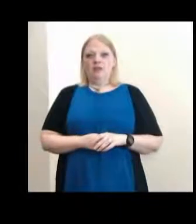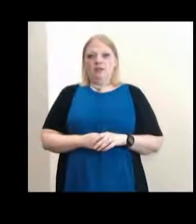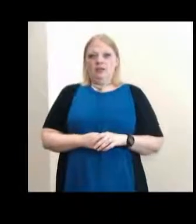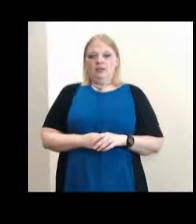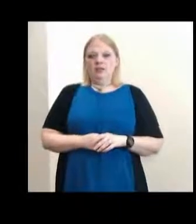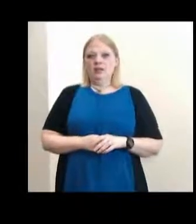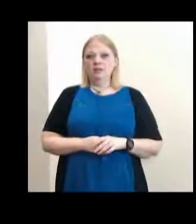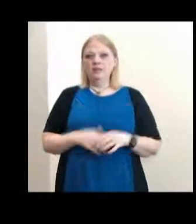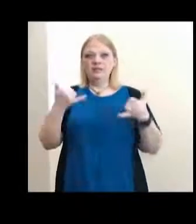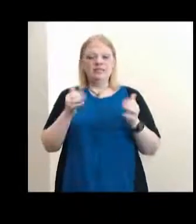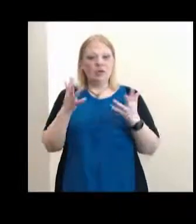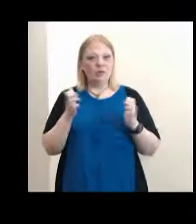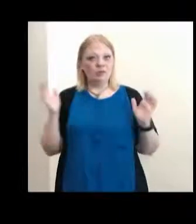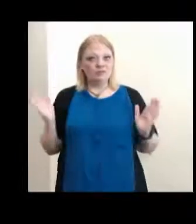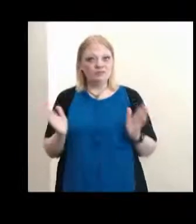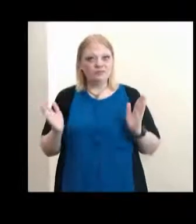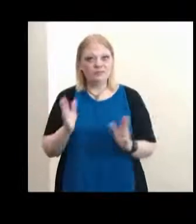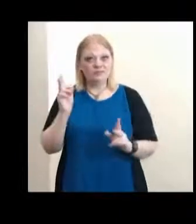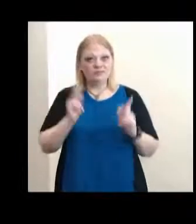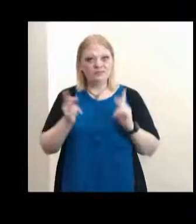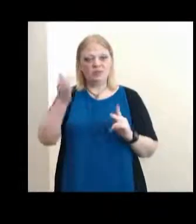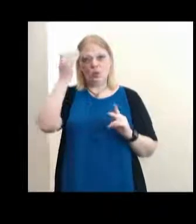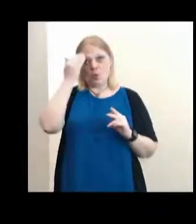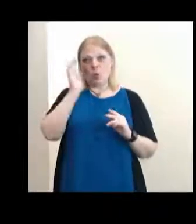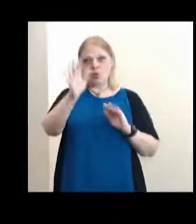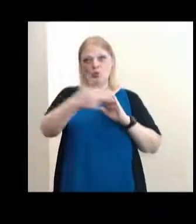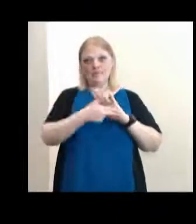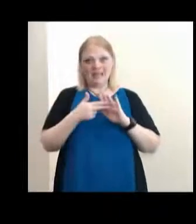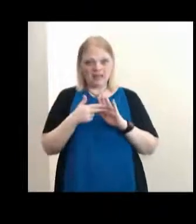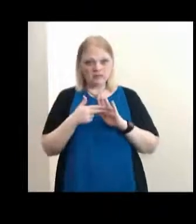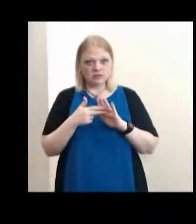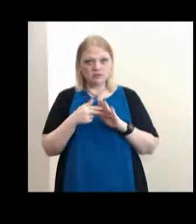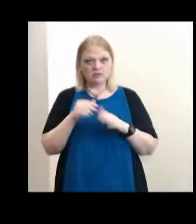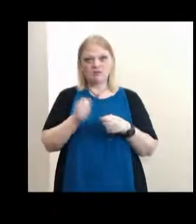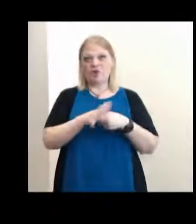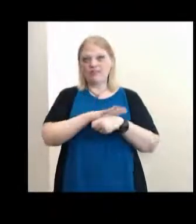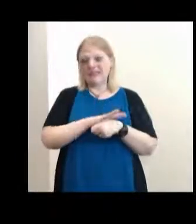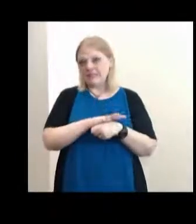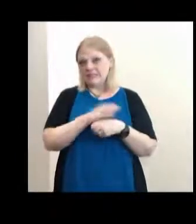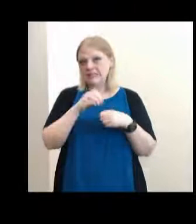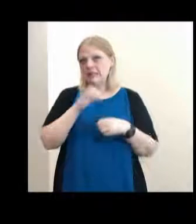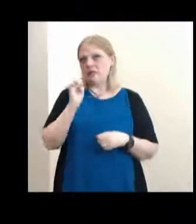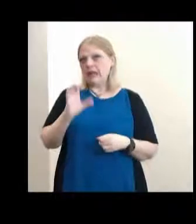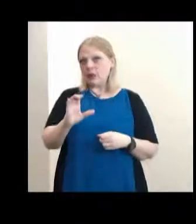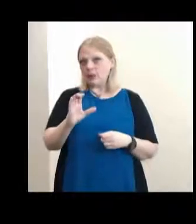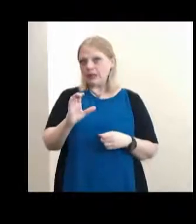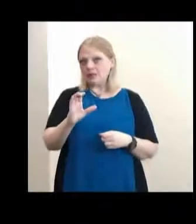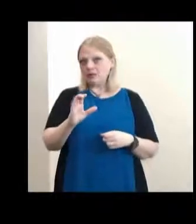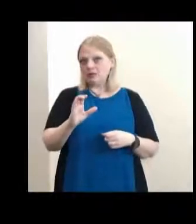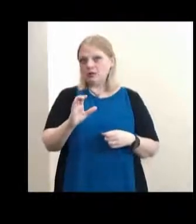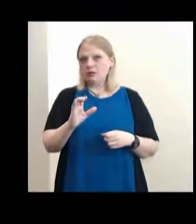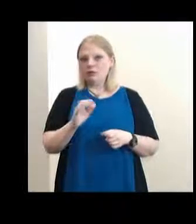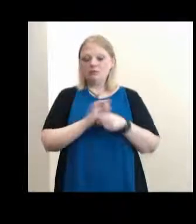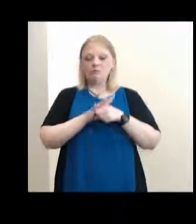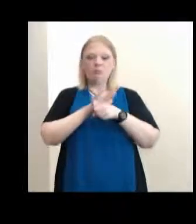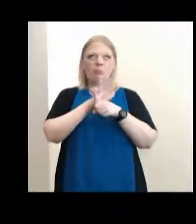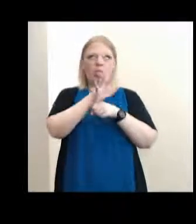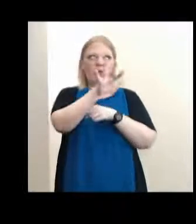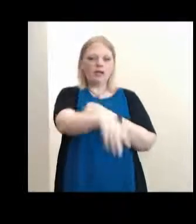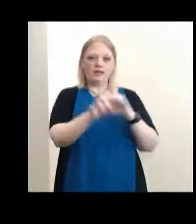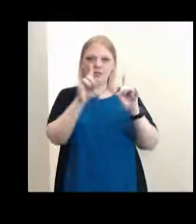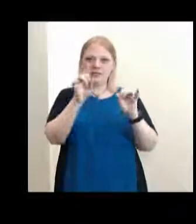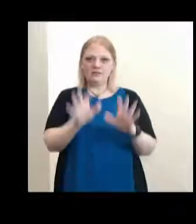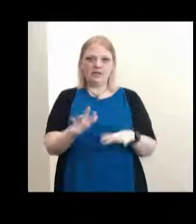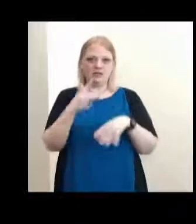We still want to encourage people to know their status of COVID-19 in Erie County. There is plenty of